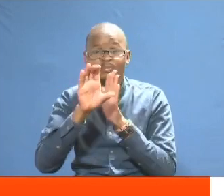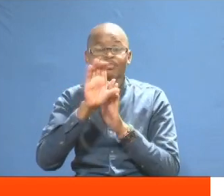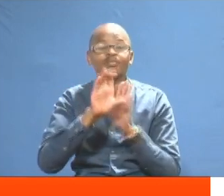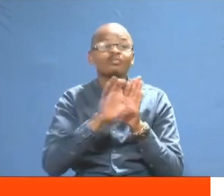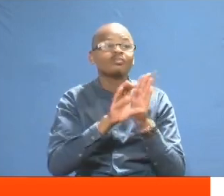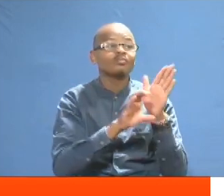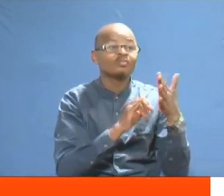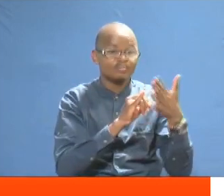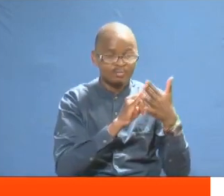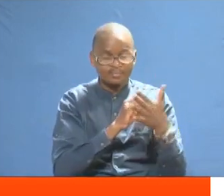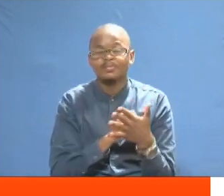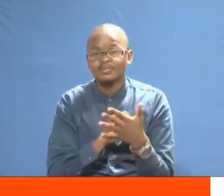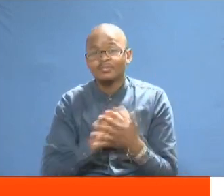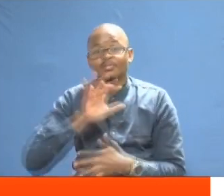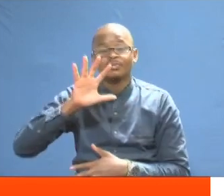Constitution, it is the